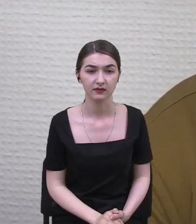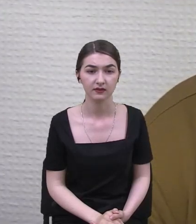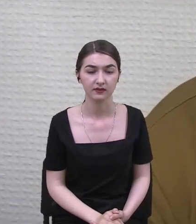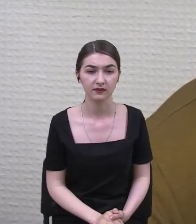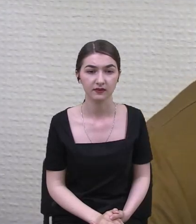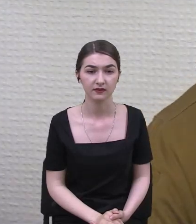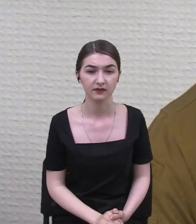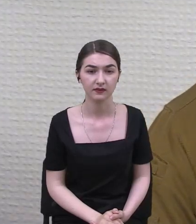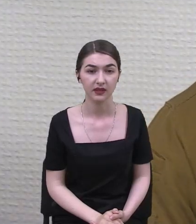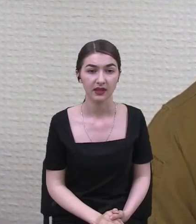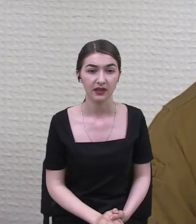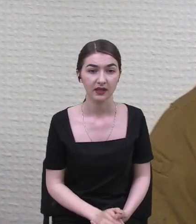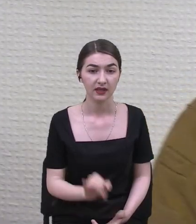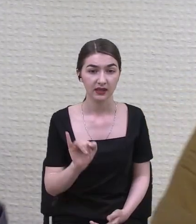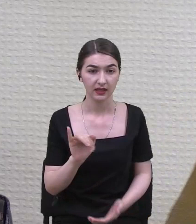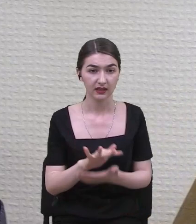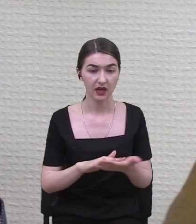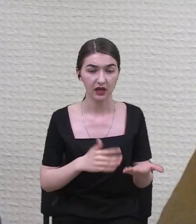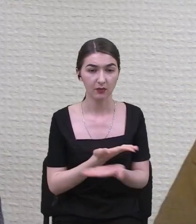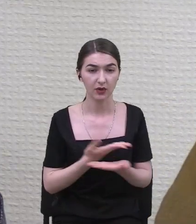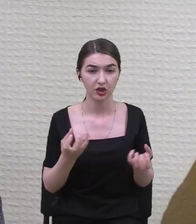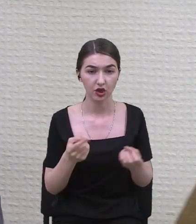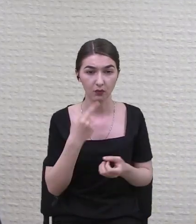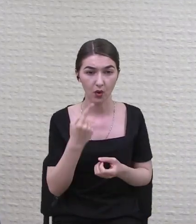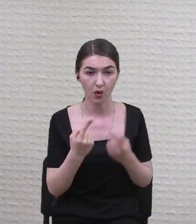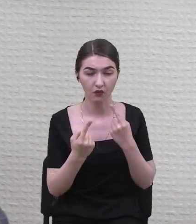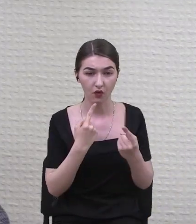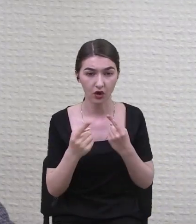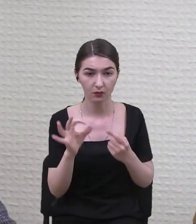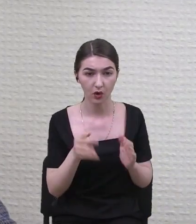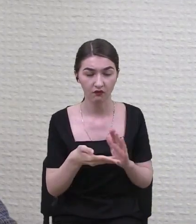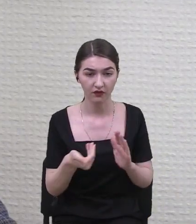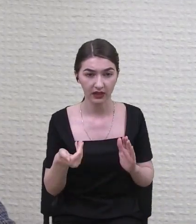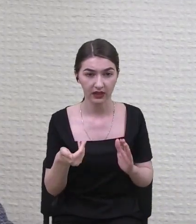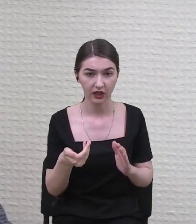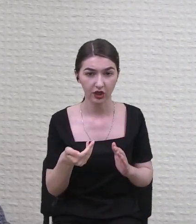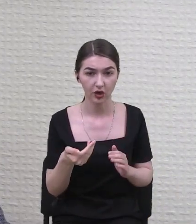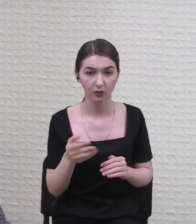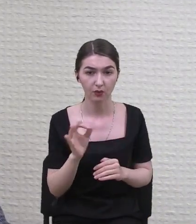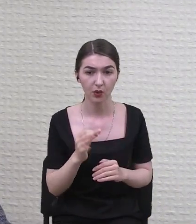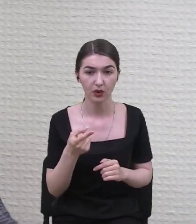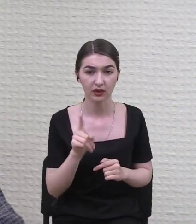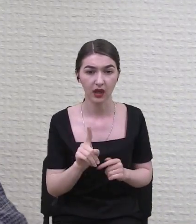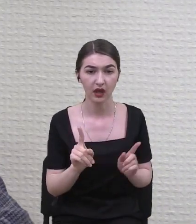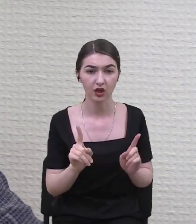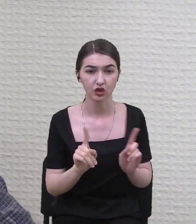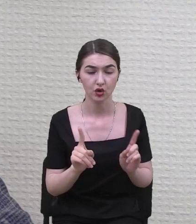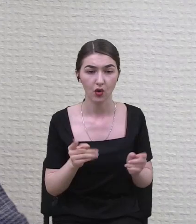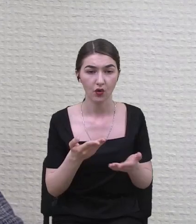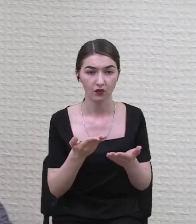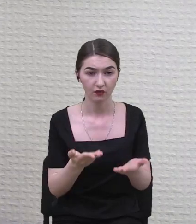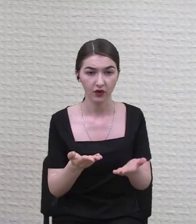And then we will now talk about the challenges, both the ones that we expressed, you all as members of this working group expressed in the first